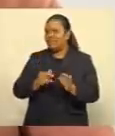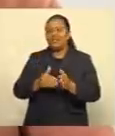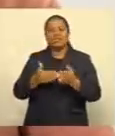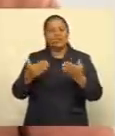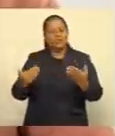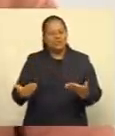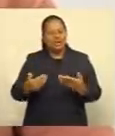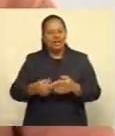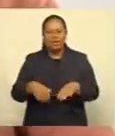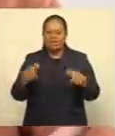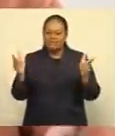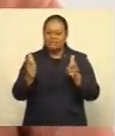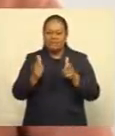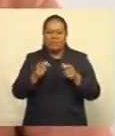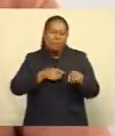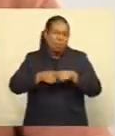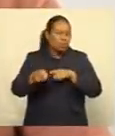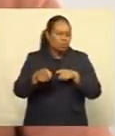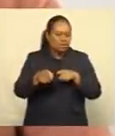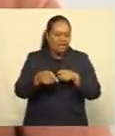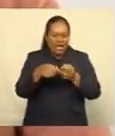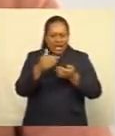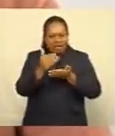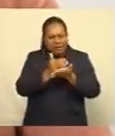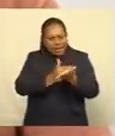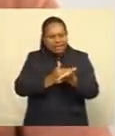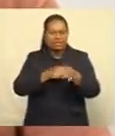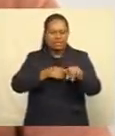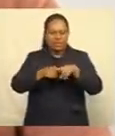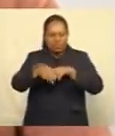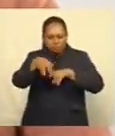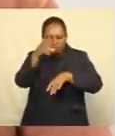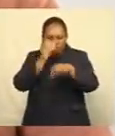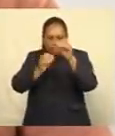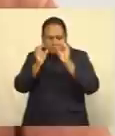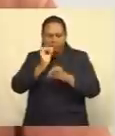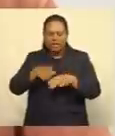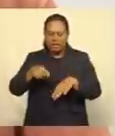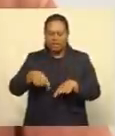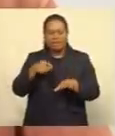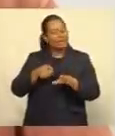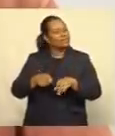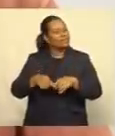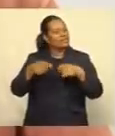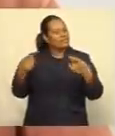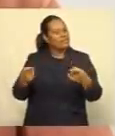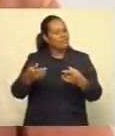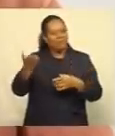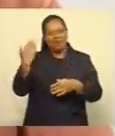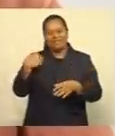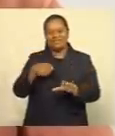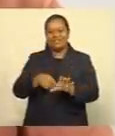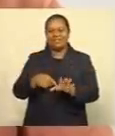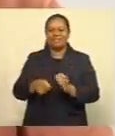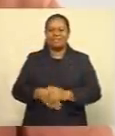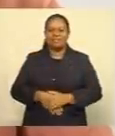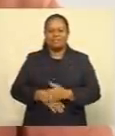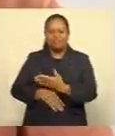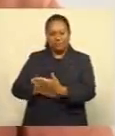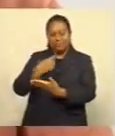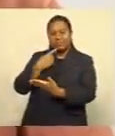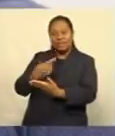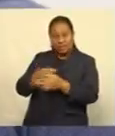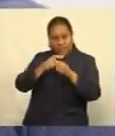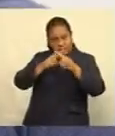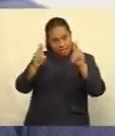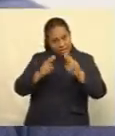of lessons learned from last year, so this year will be a lot more different from what was experienced last year. Will the Federation beef up